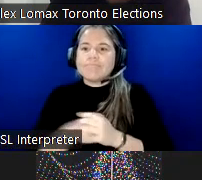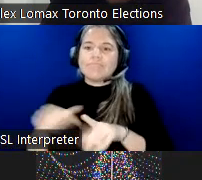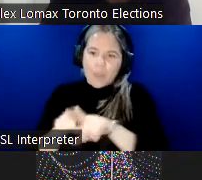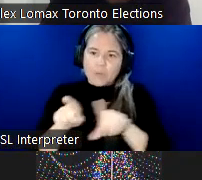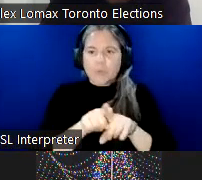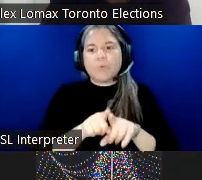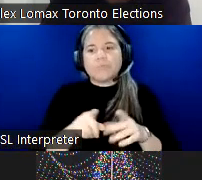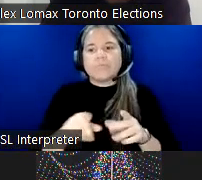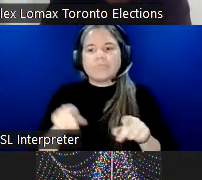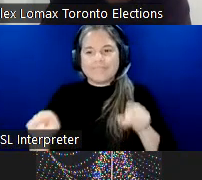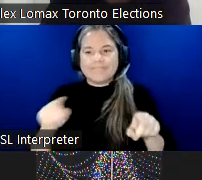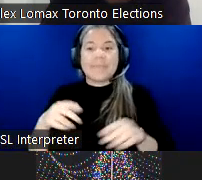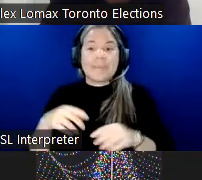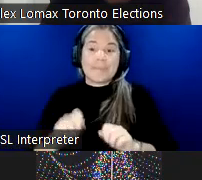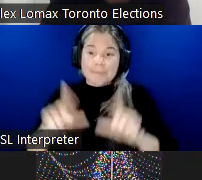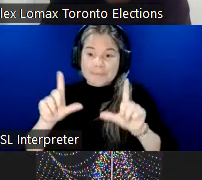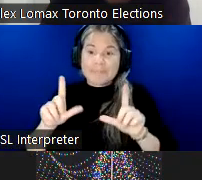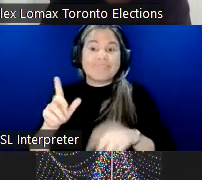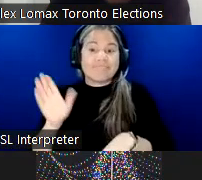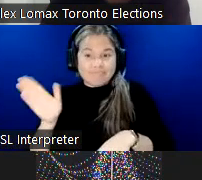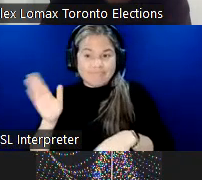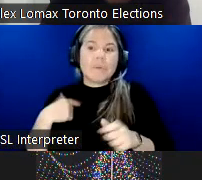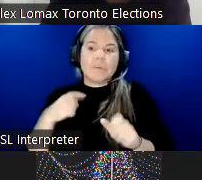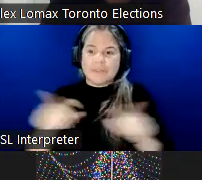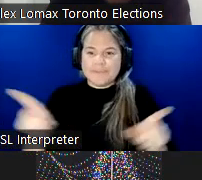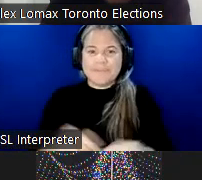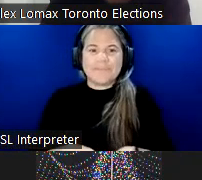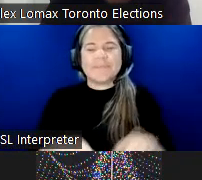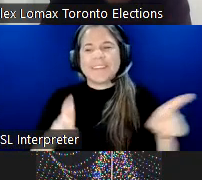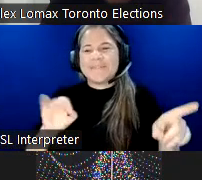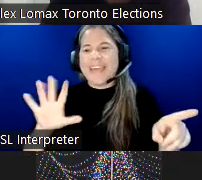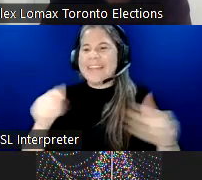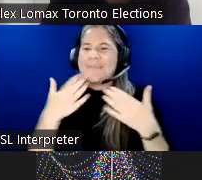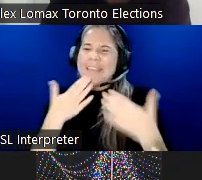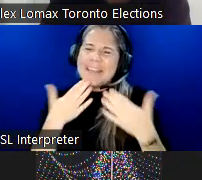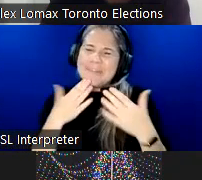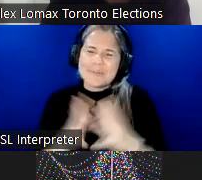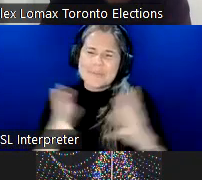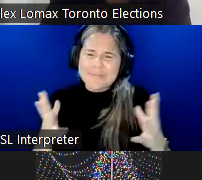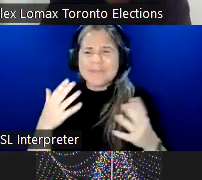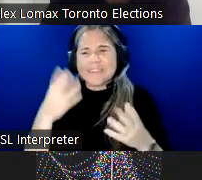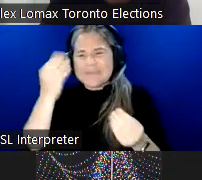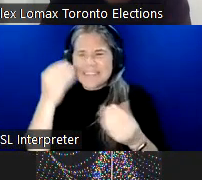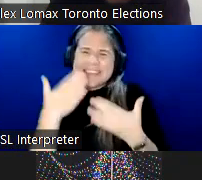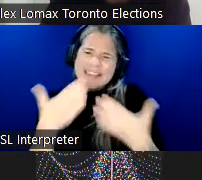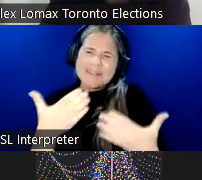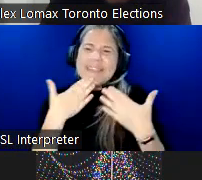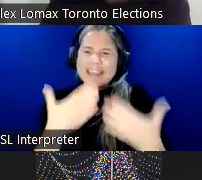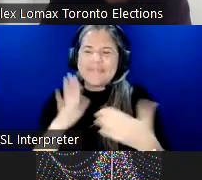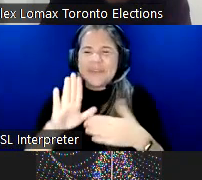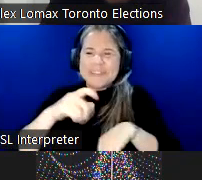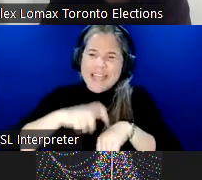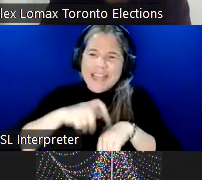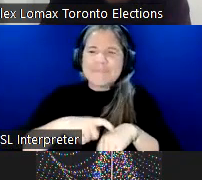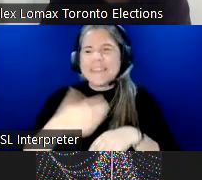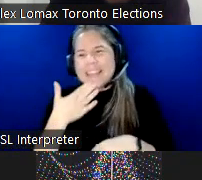the previous presentation as well. Thank you so much. So nice of you for this information. So, thank you for your cooperation.